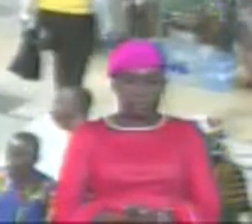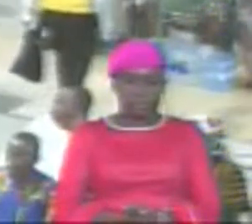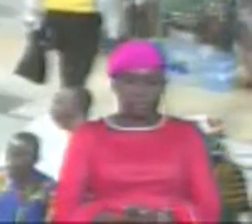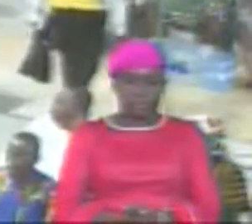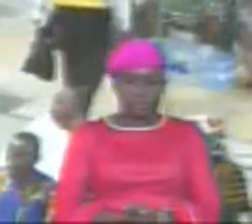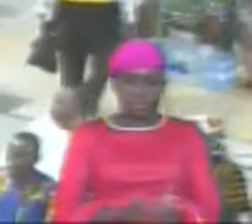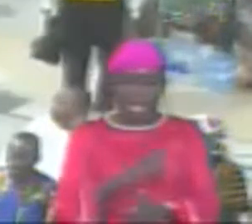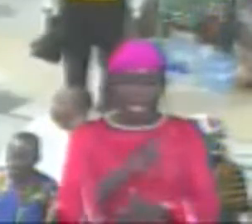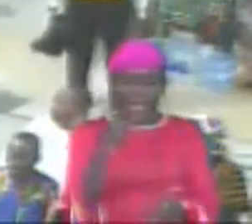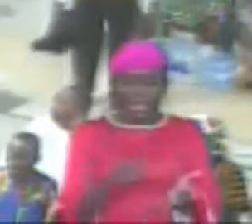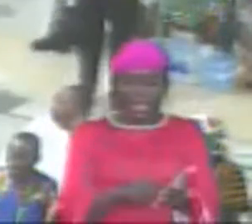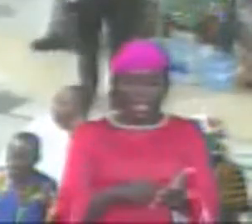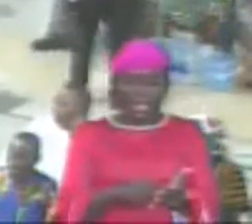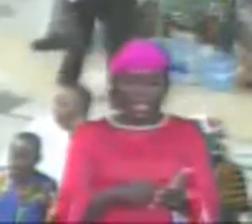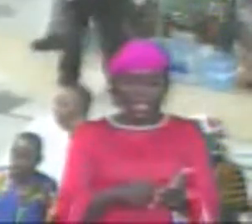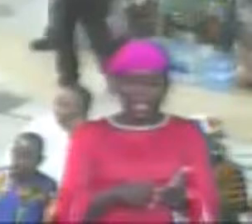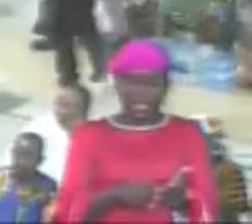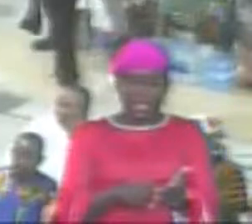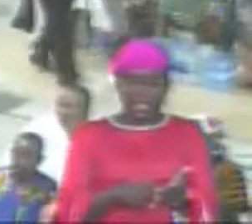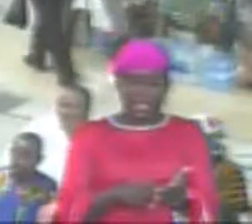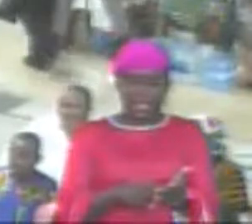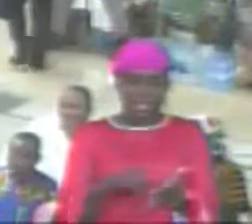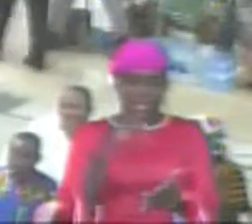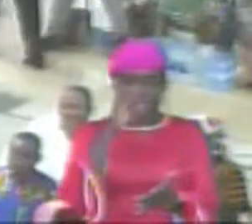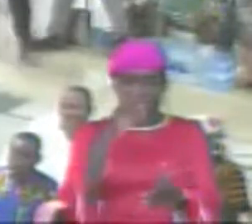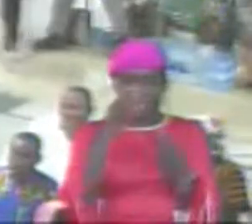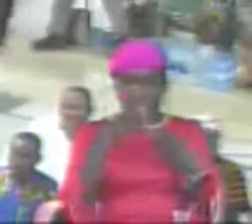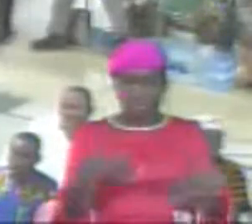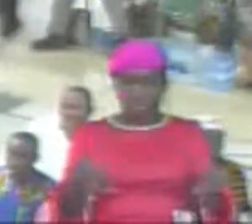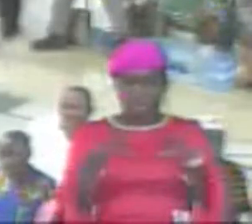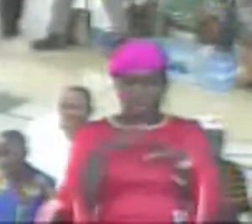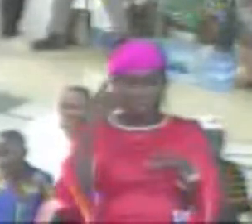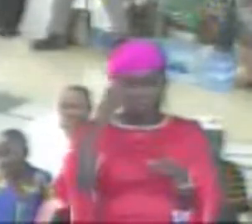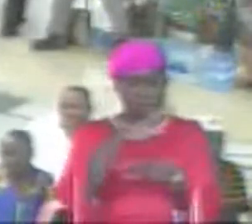This information is important for all women. It